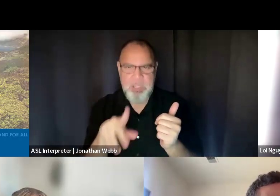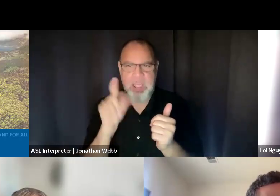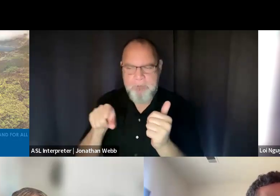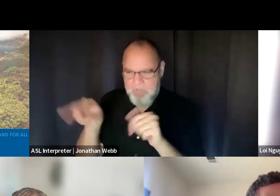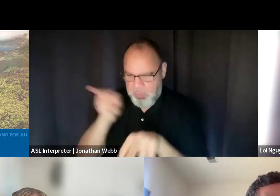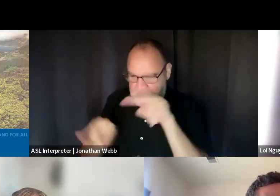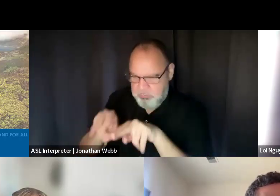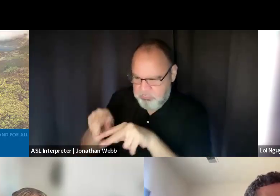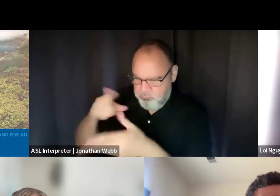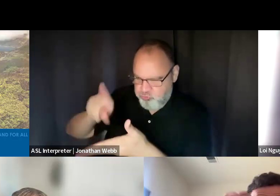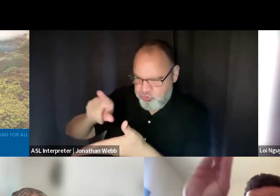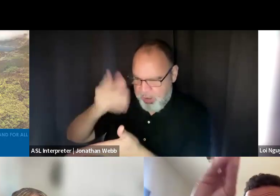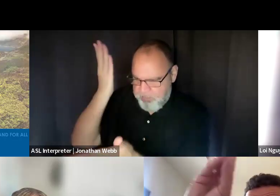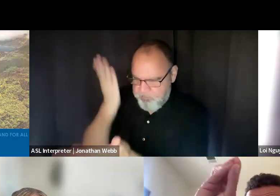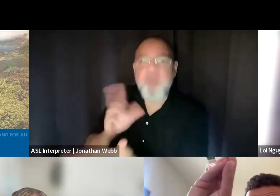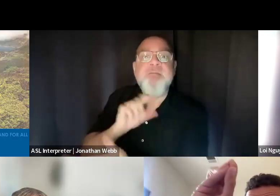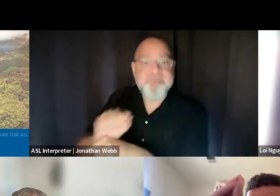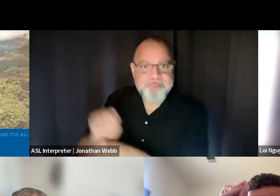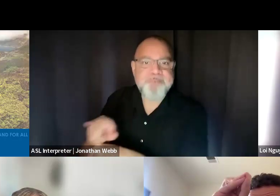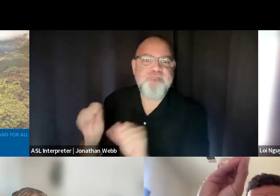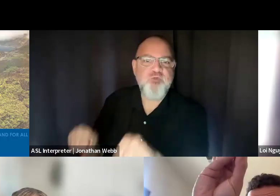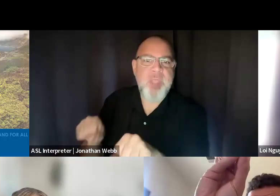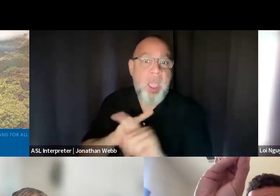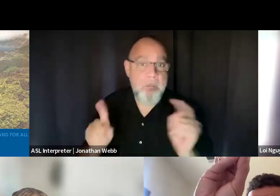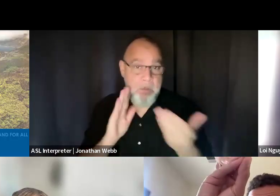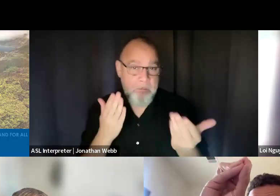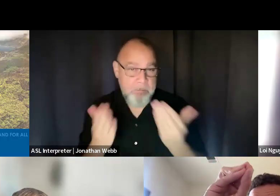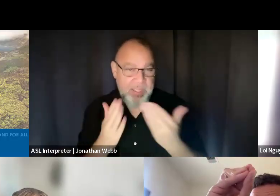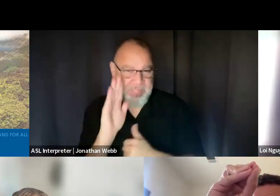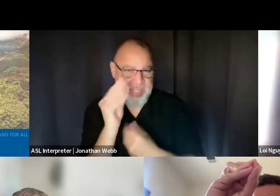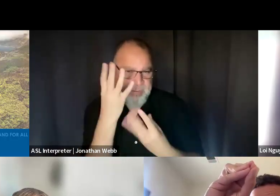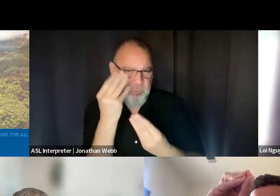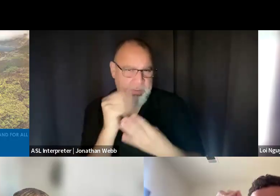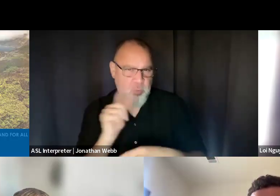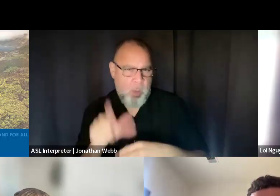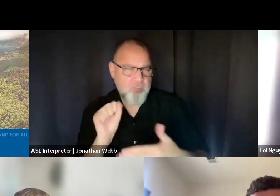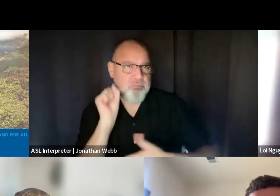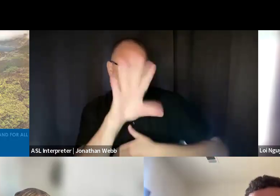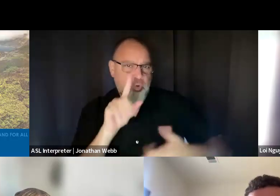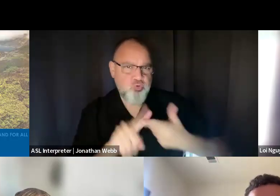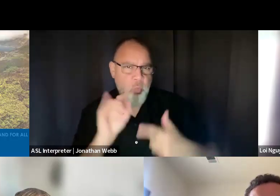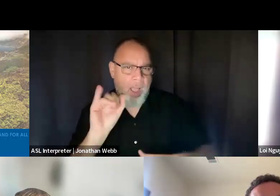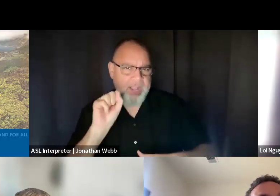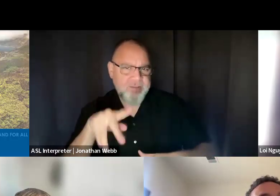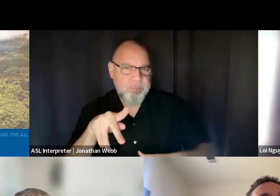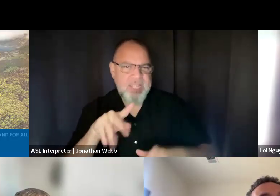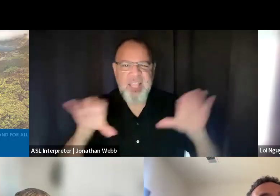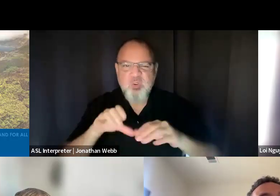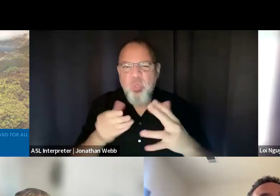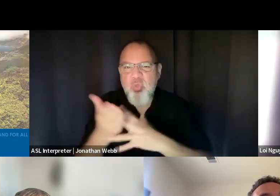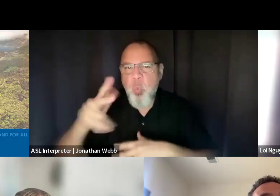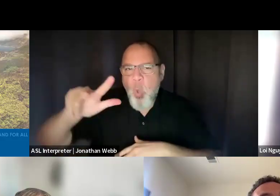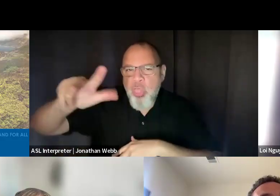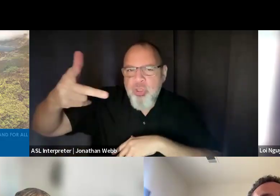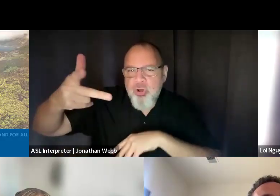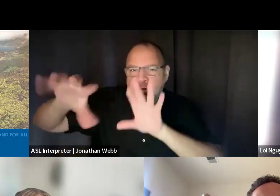maybe they don't need to submit information to their ISP. They would do that through the third party. I guess I'm just